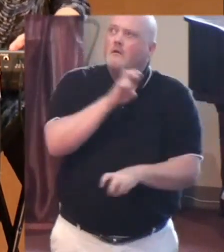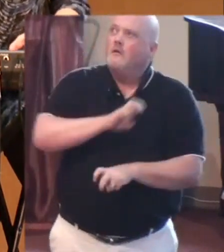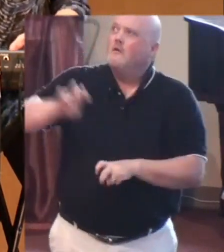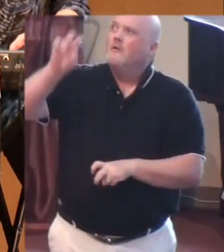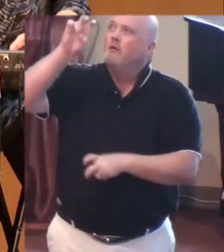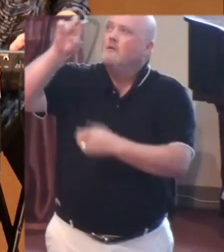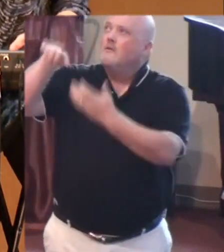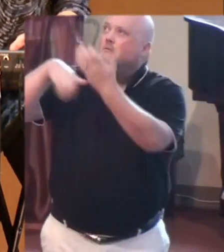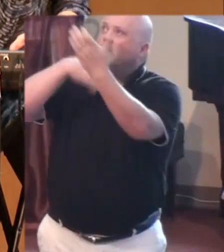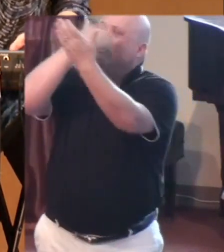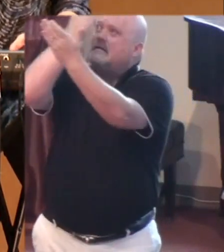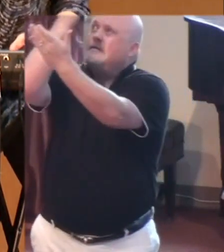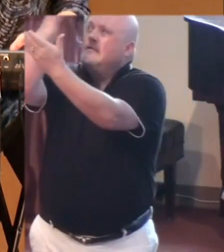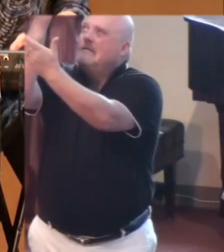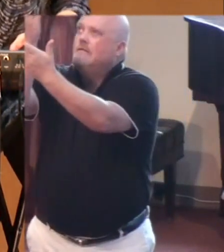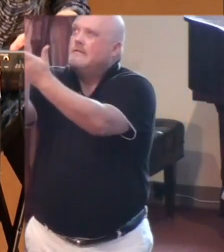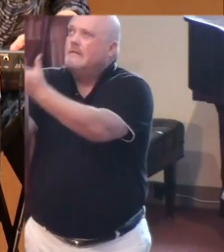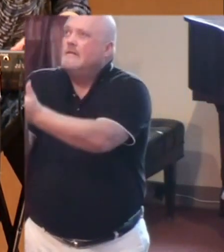angels'